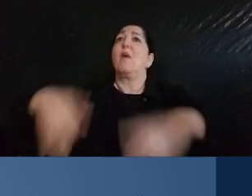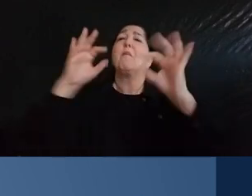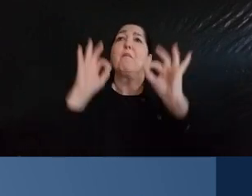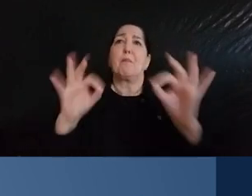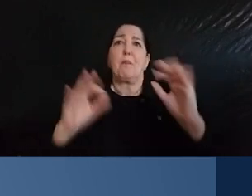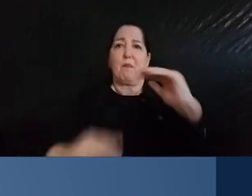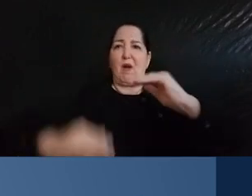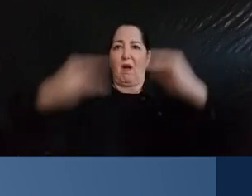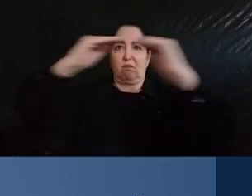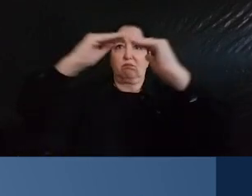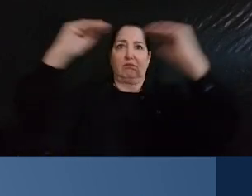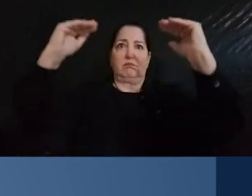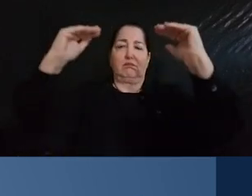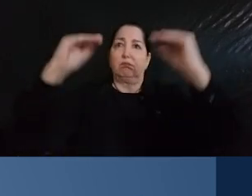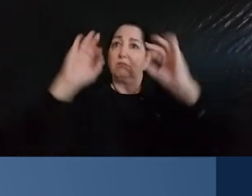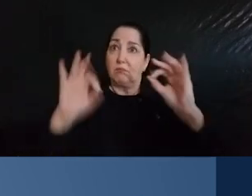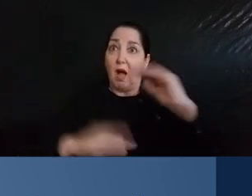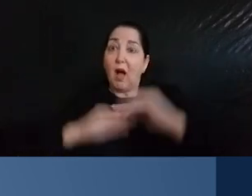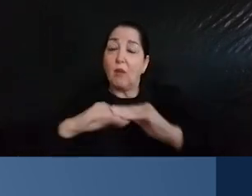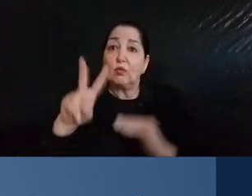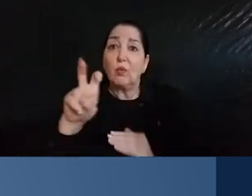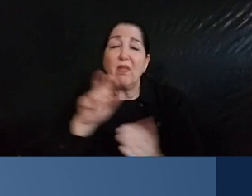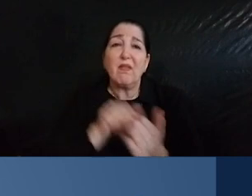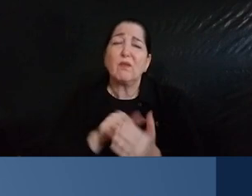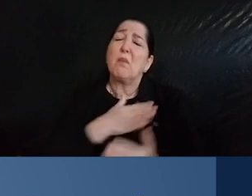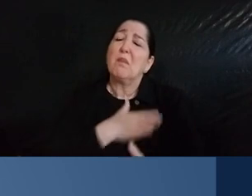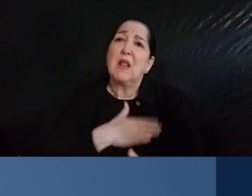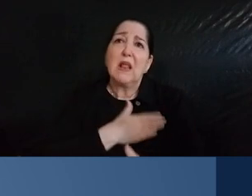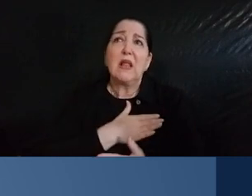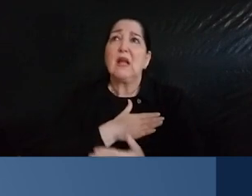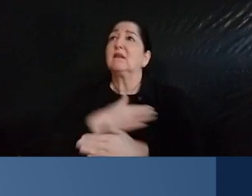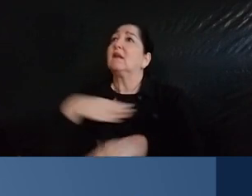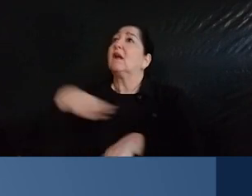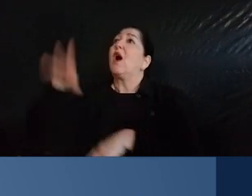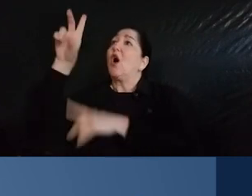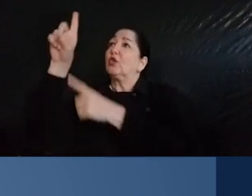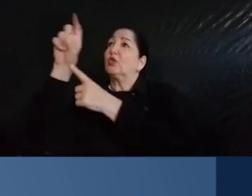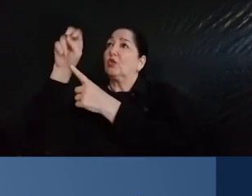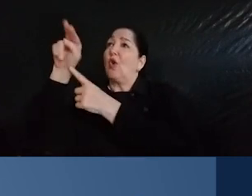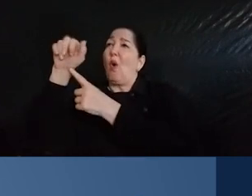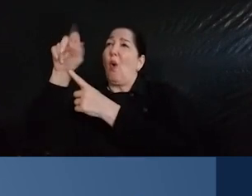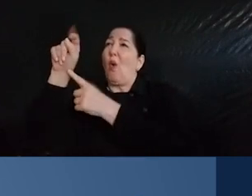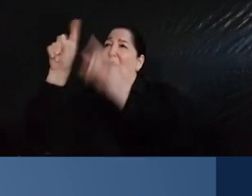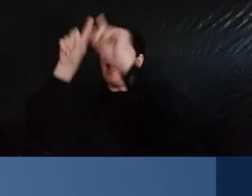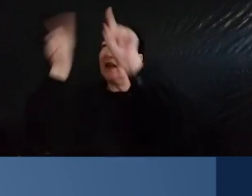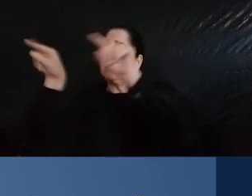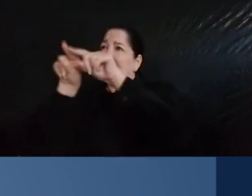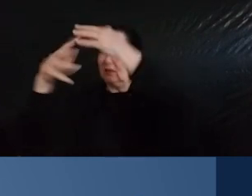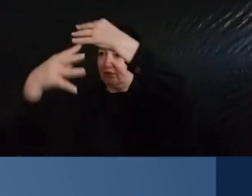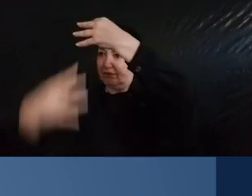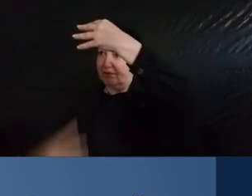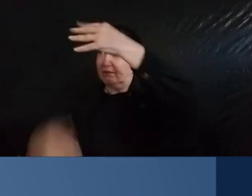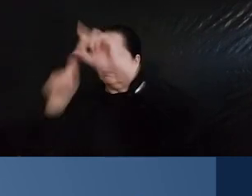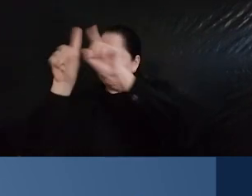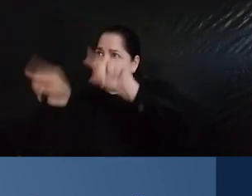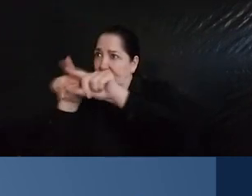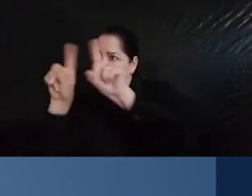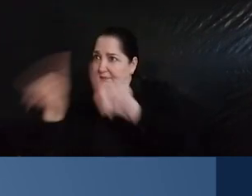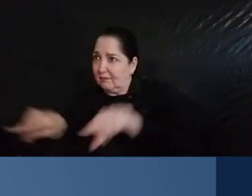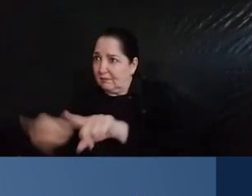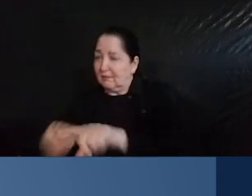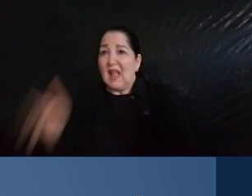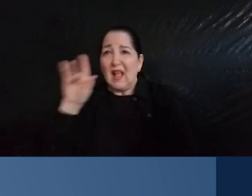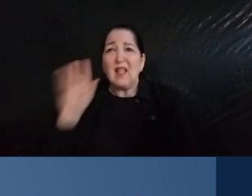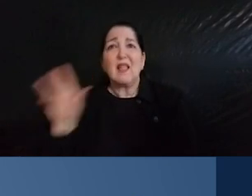$200,000 raised, will be matched one for one. So please click that donate button, go on